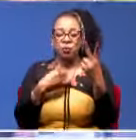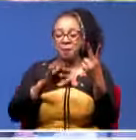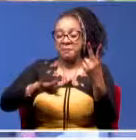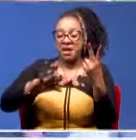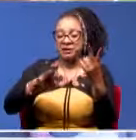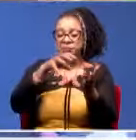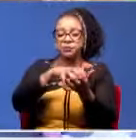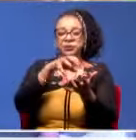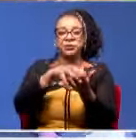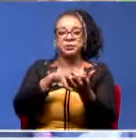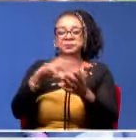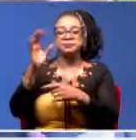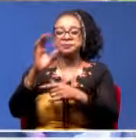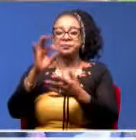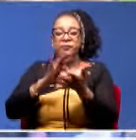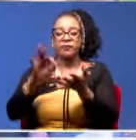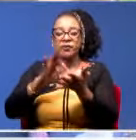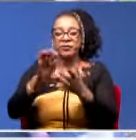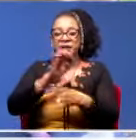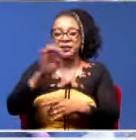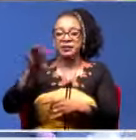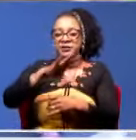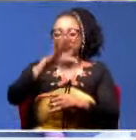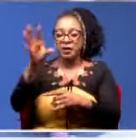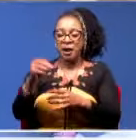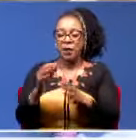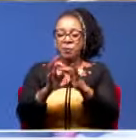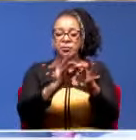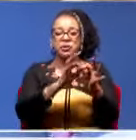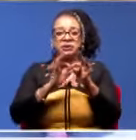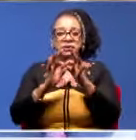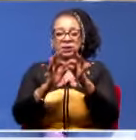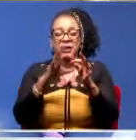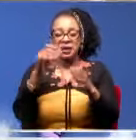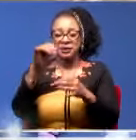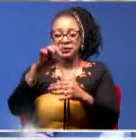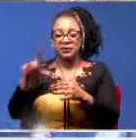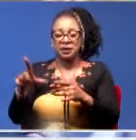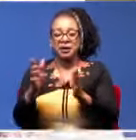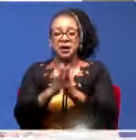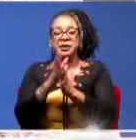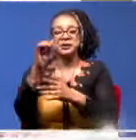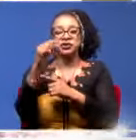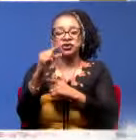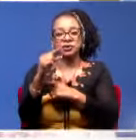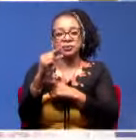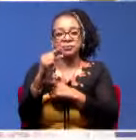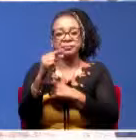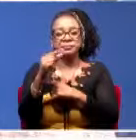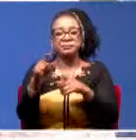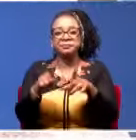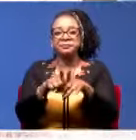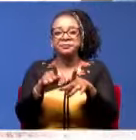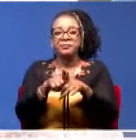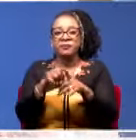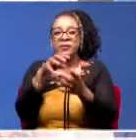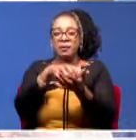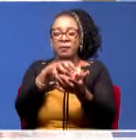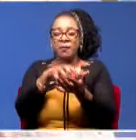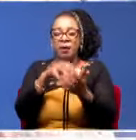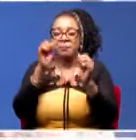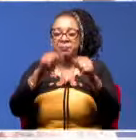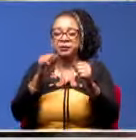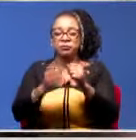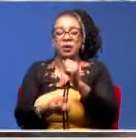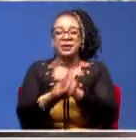of Cabinet Secretary for the East Africa Community and ASALS and that of Attorney General. A scramble that may explain the fallout of